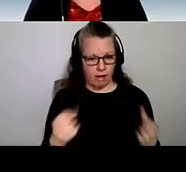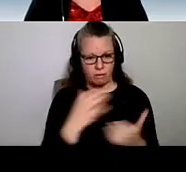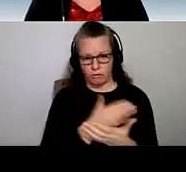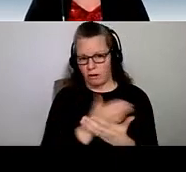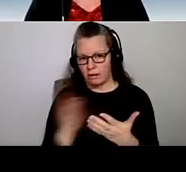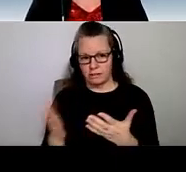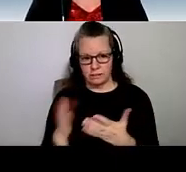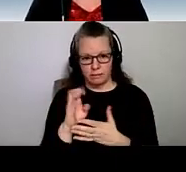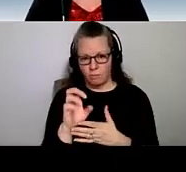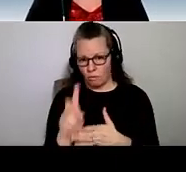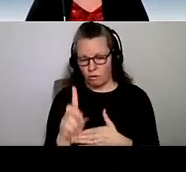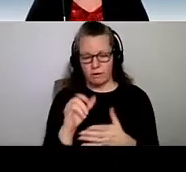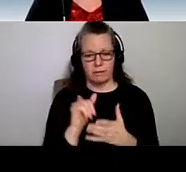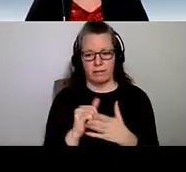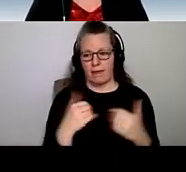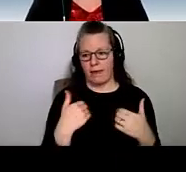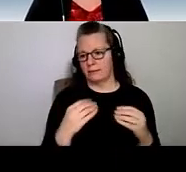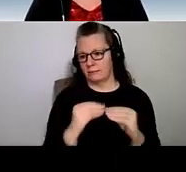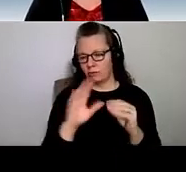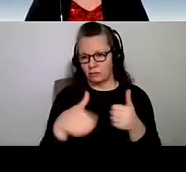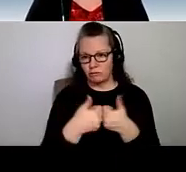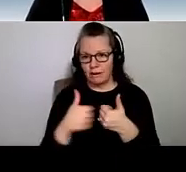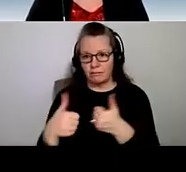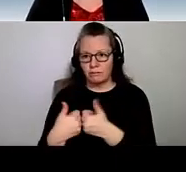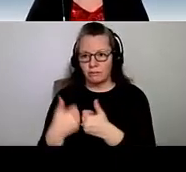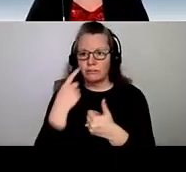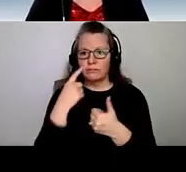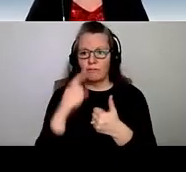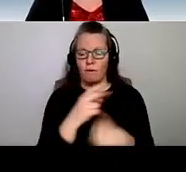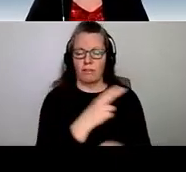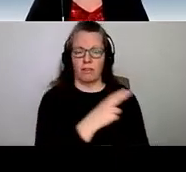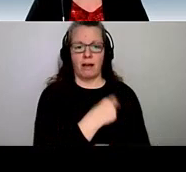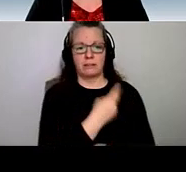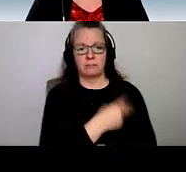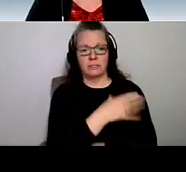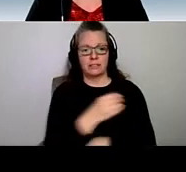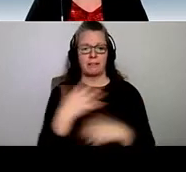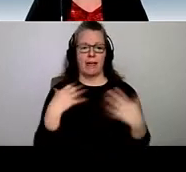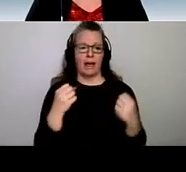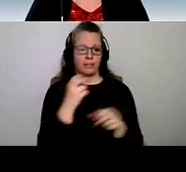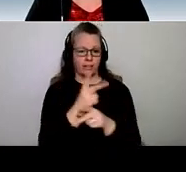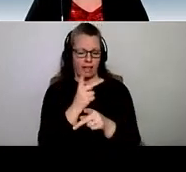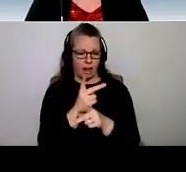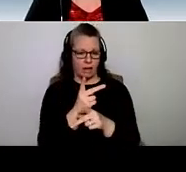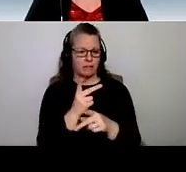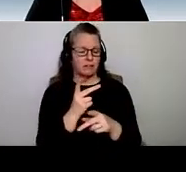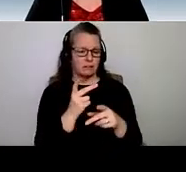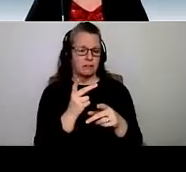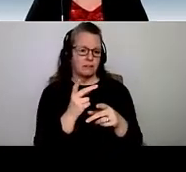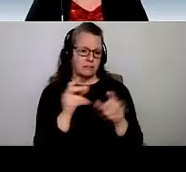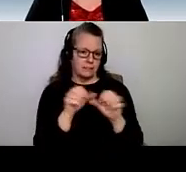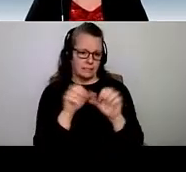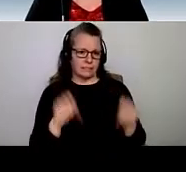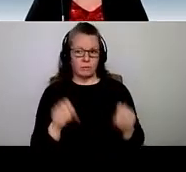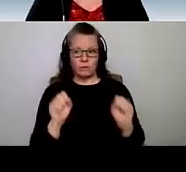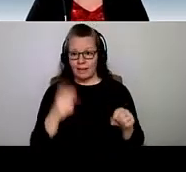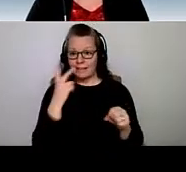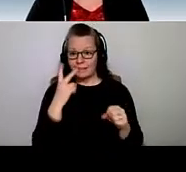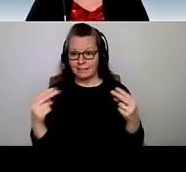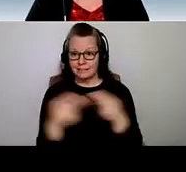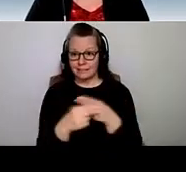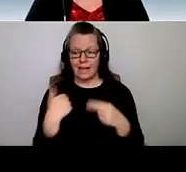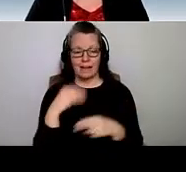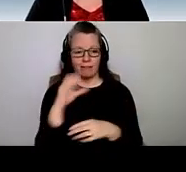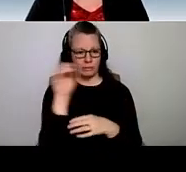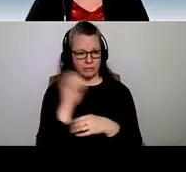that create more challenges for the hospitals and the healthcare systems. As you can see on this slide, our percentage of the uninsured